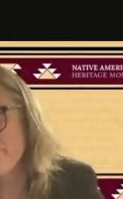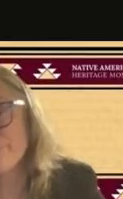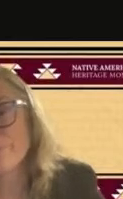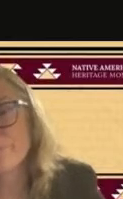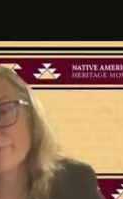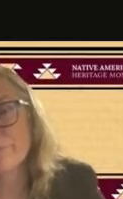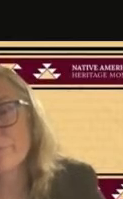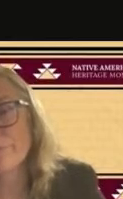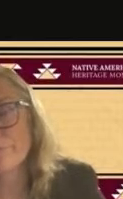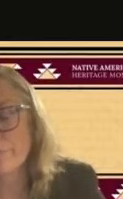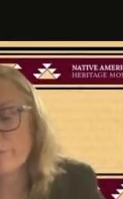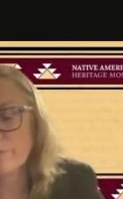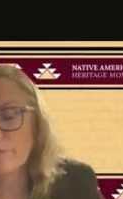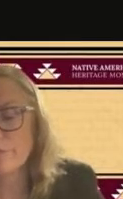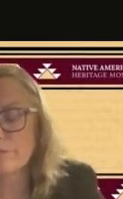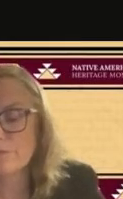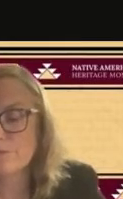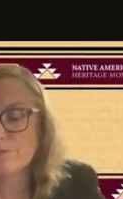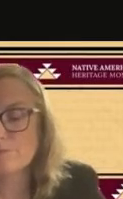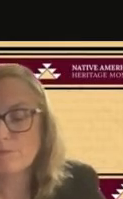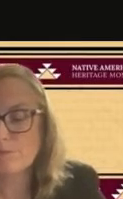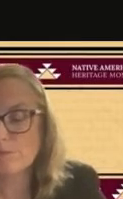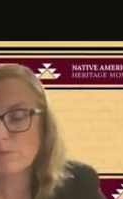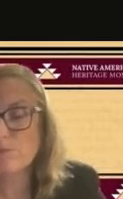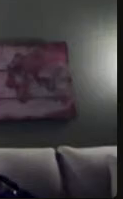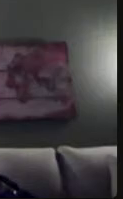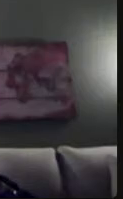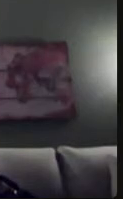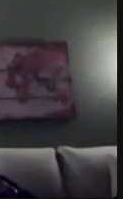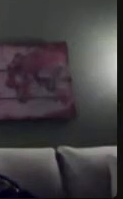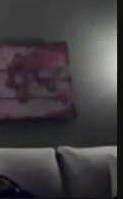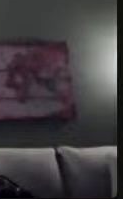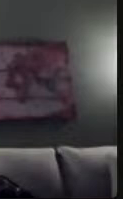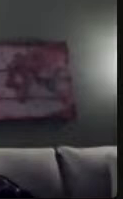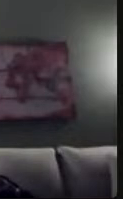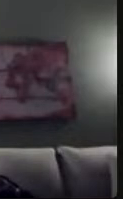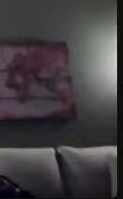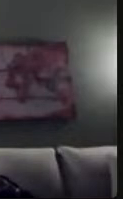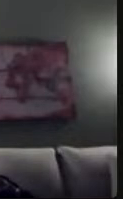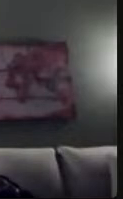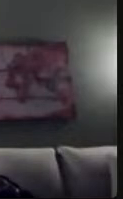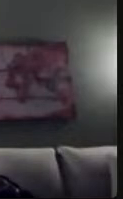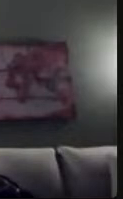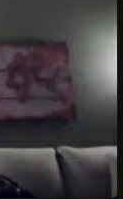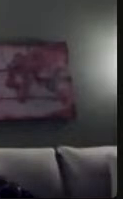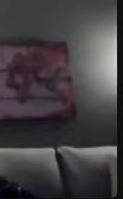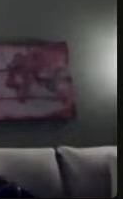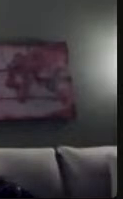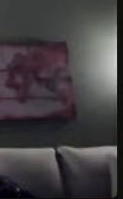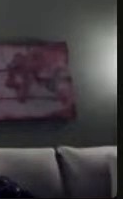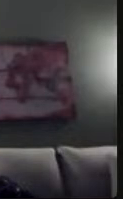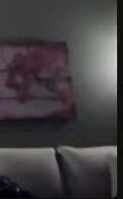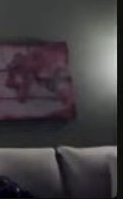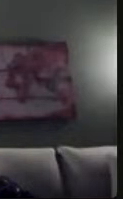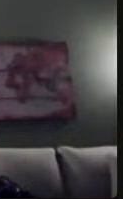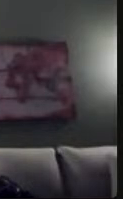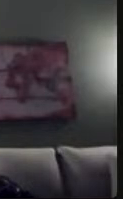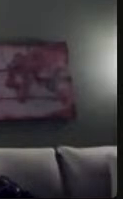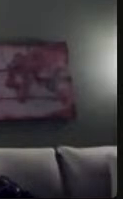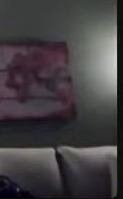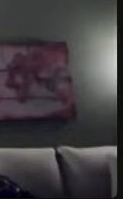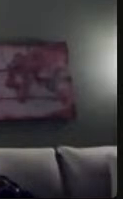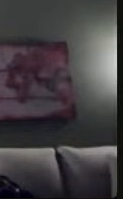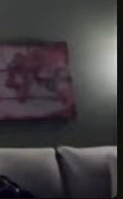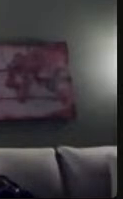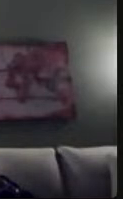and engaged. And I'm just really pleased with. You know, sometimes I think people think that I want to come in with an ideal profile and I want you to